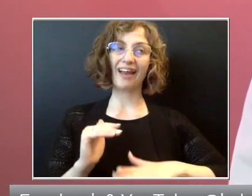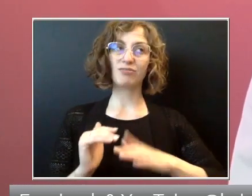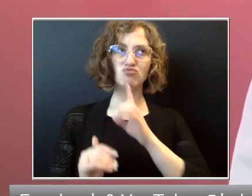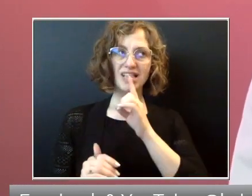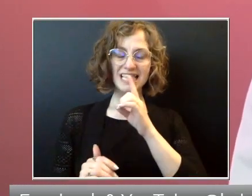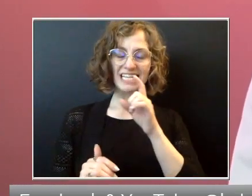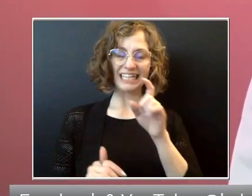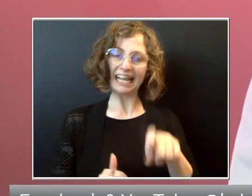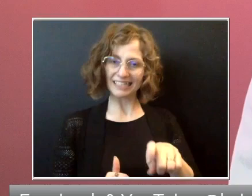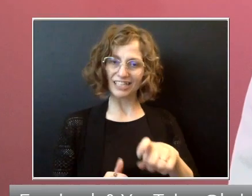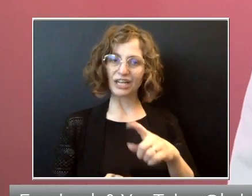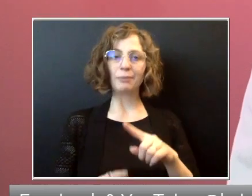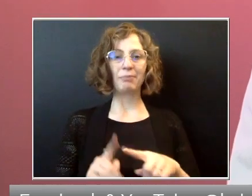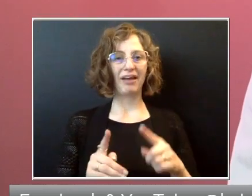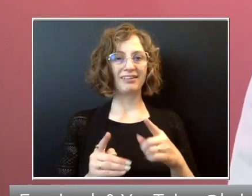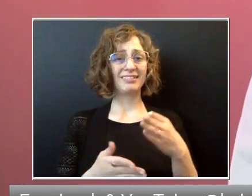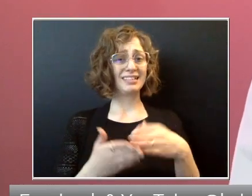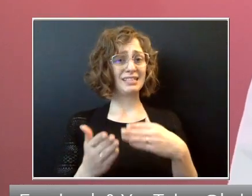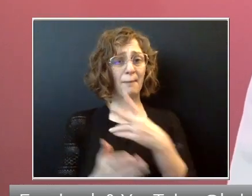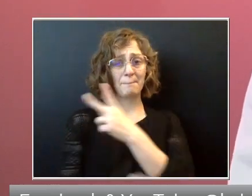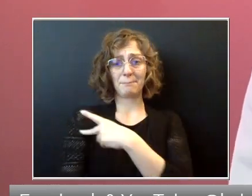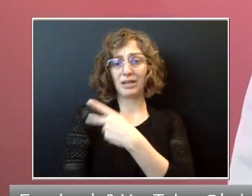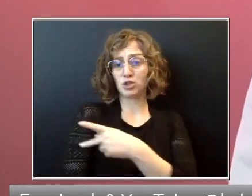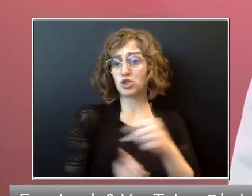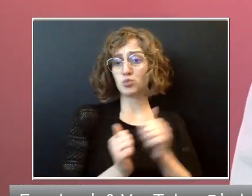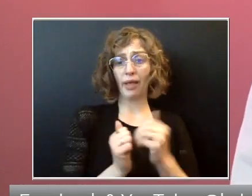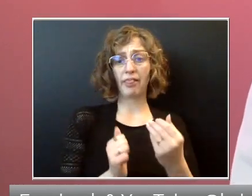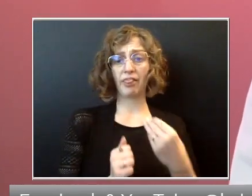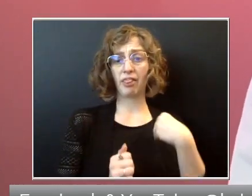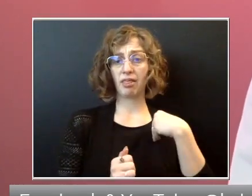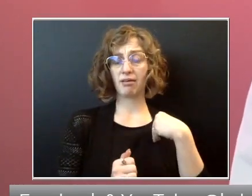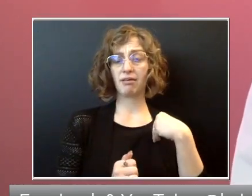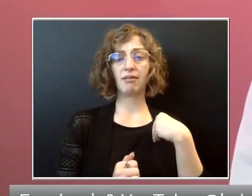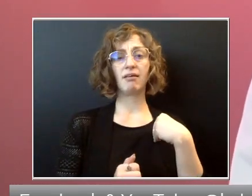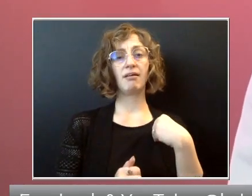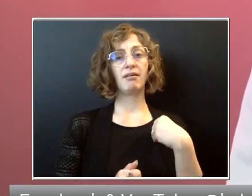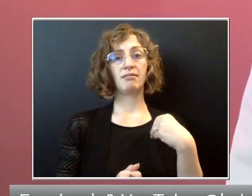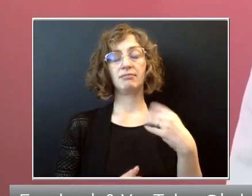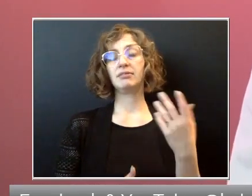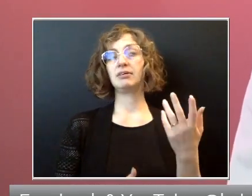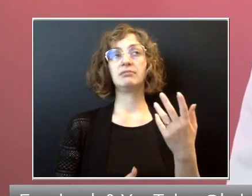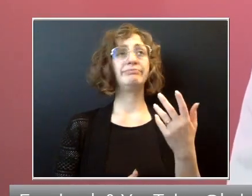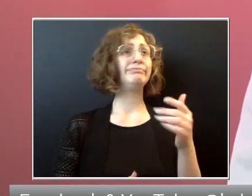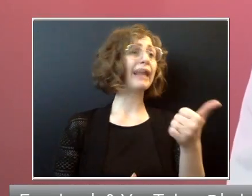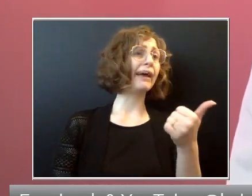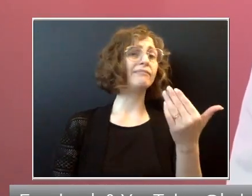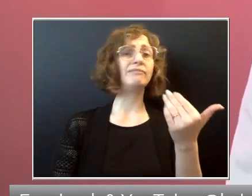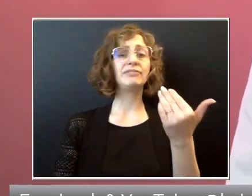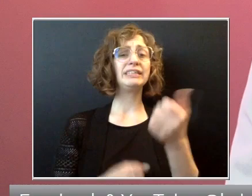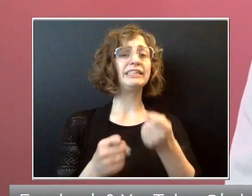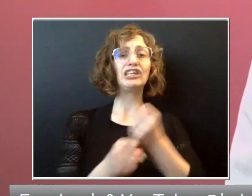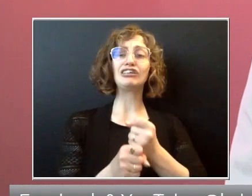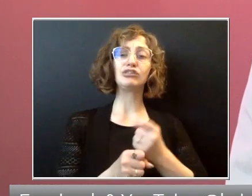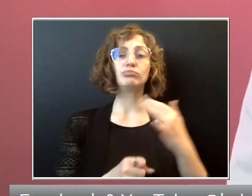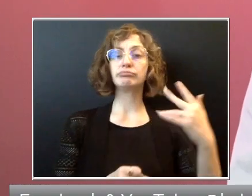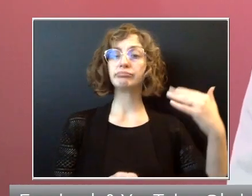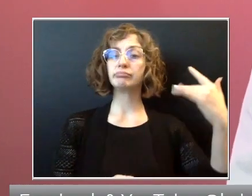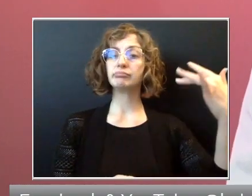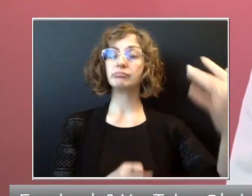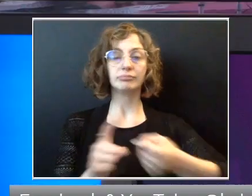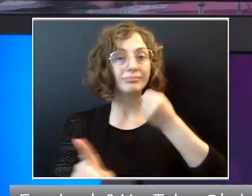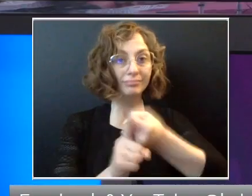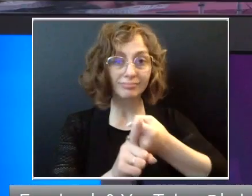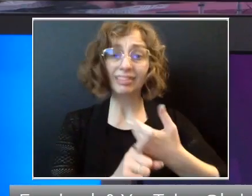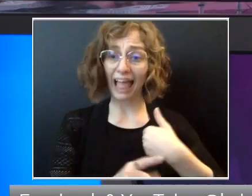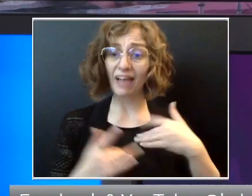with defibrillators who, it's 10 or 15 years down the line or longer, and they have an event. So what are